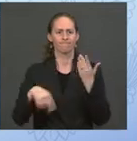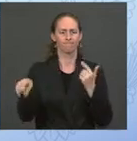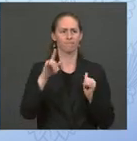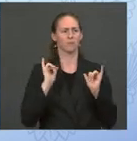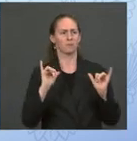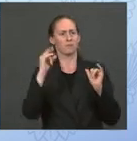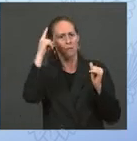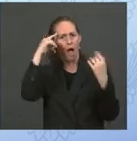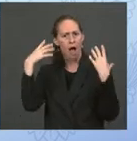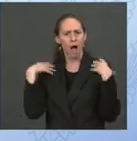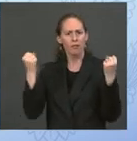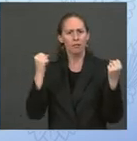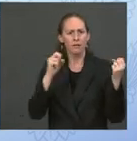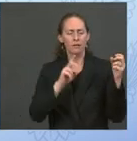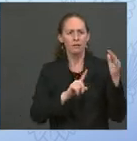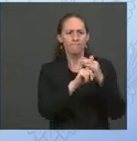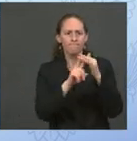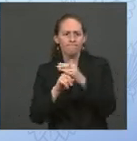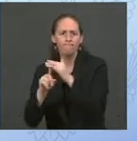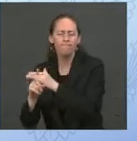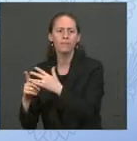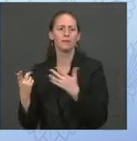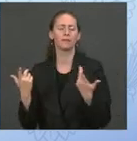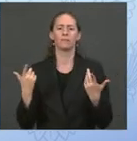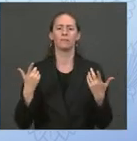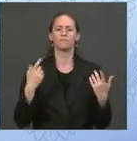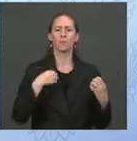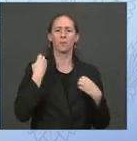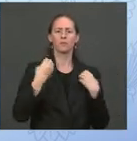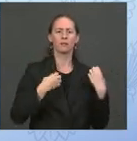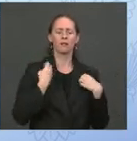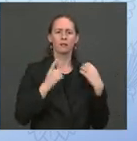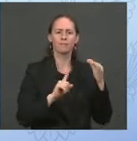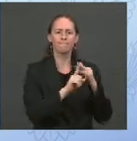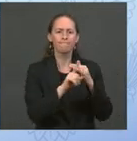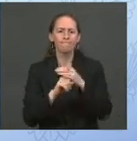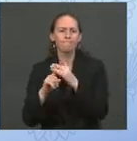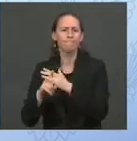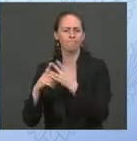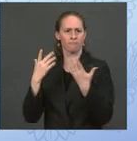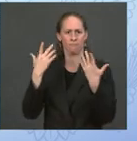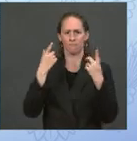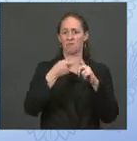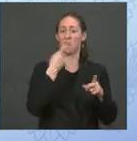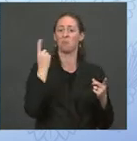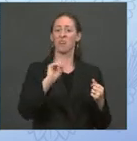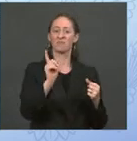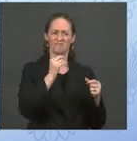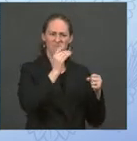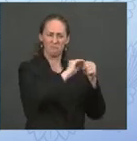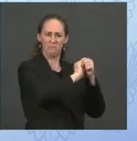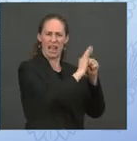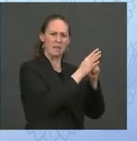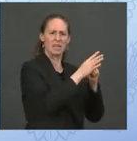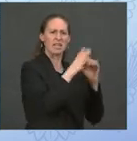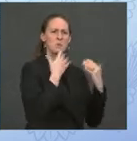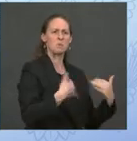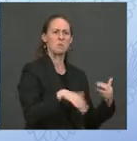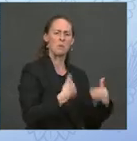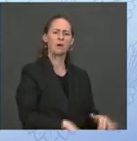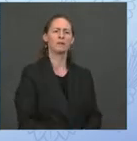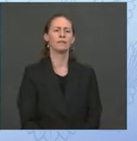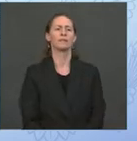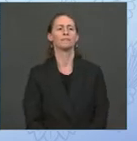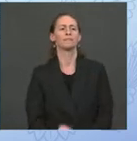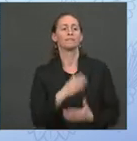and academic well-being. I don't have to tell you, we cannot unlock students' potential unless we also address